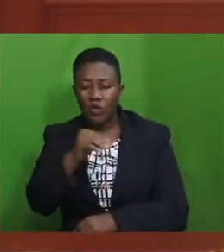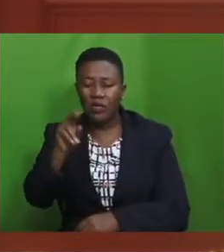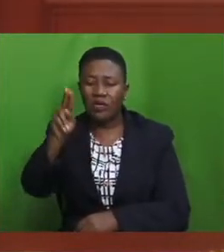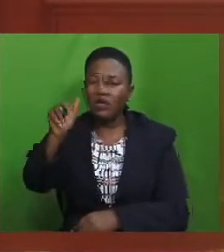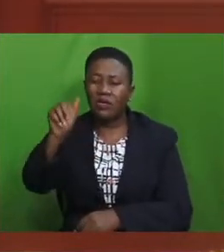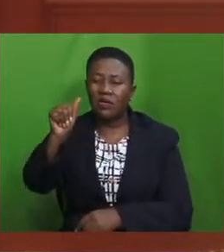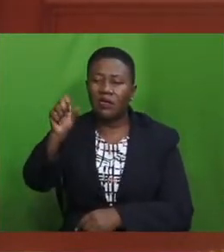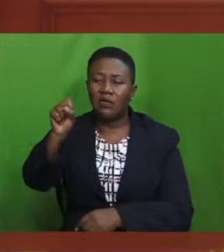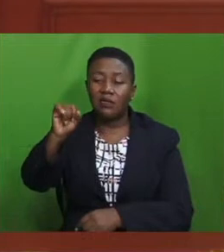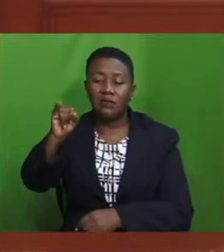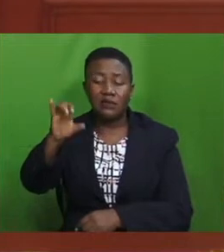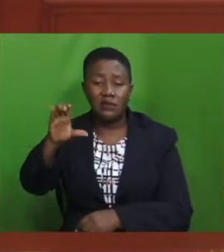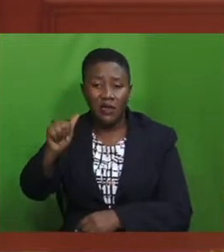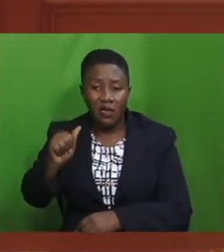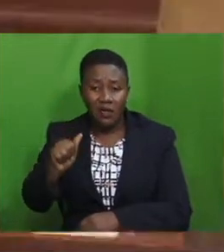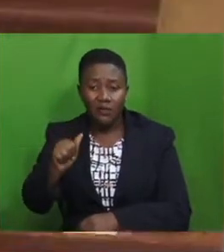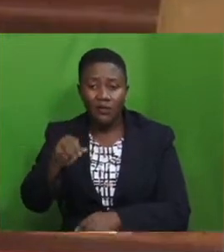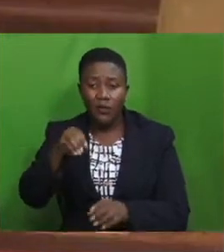Wale.